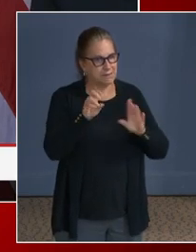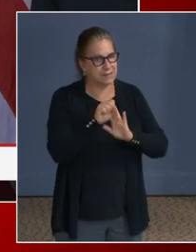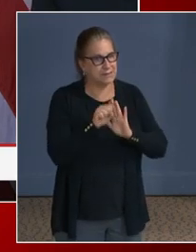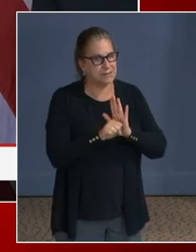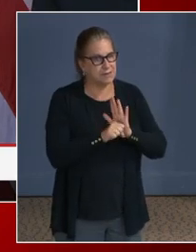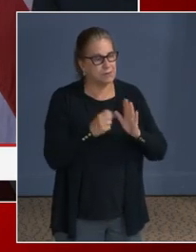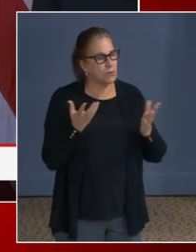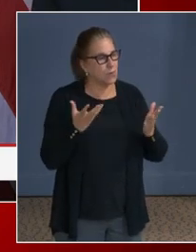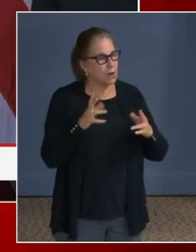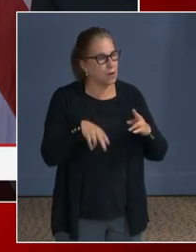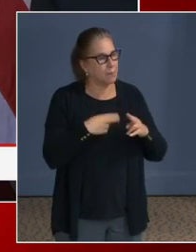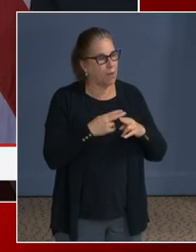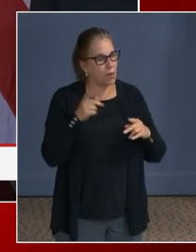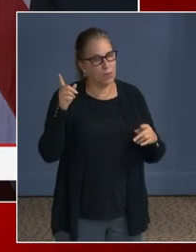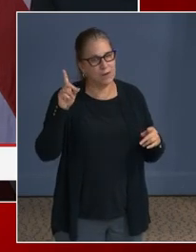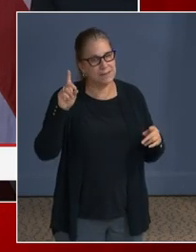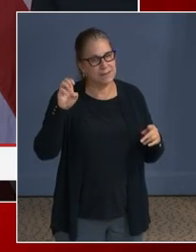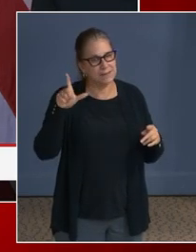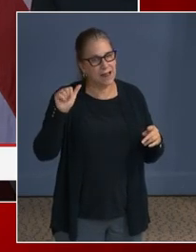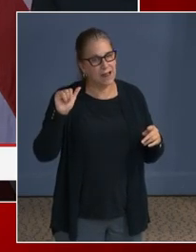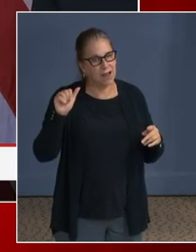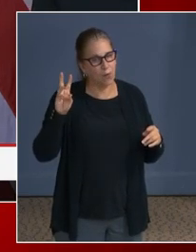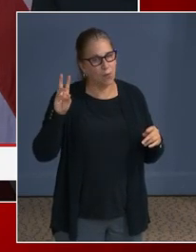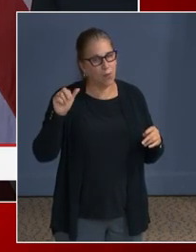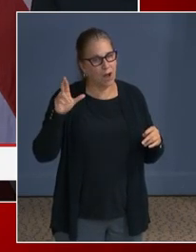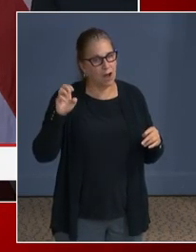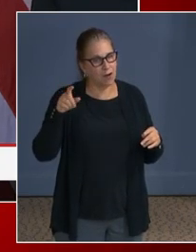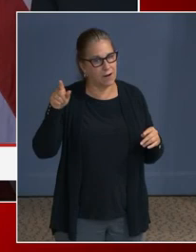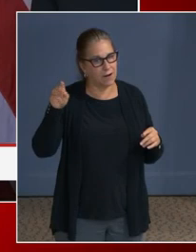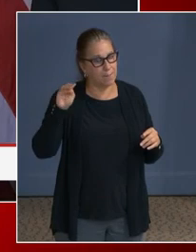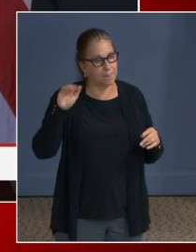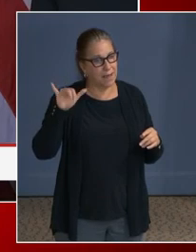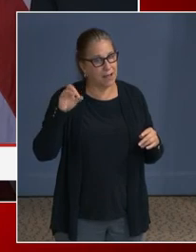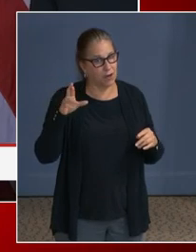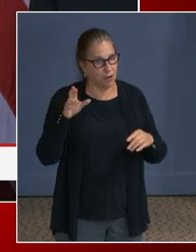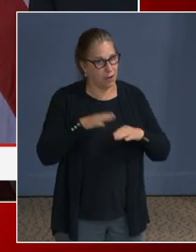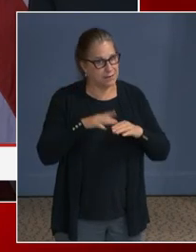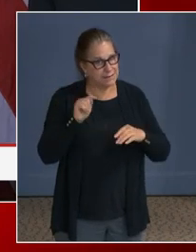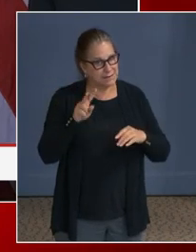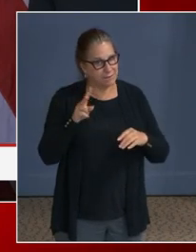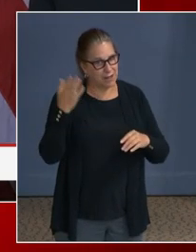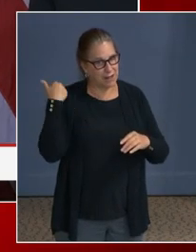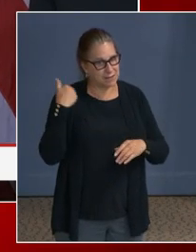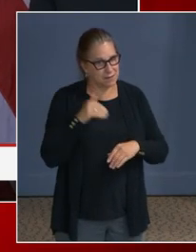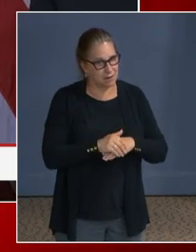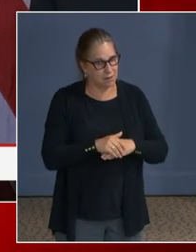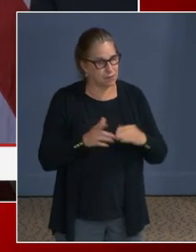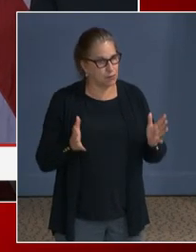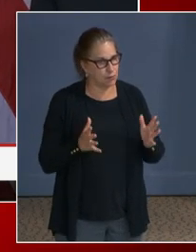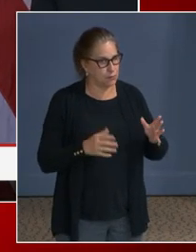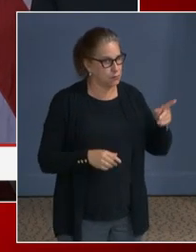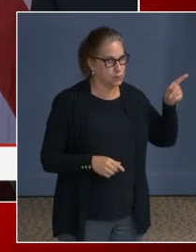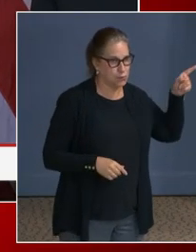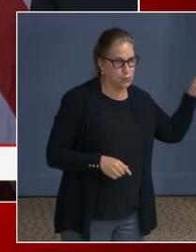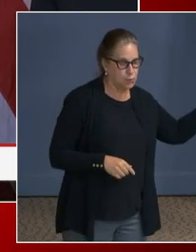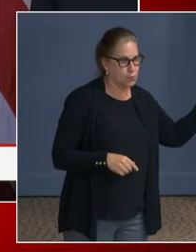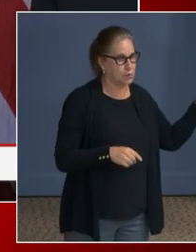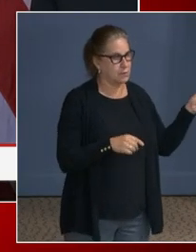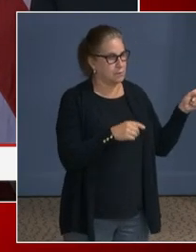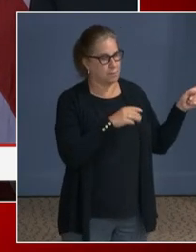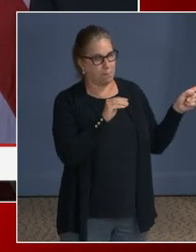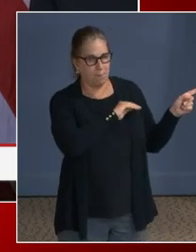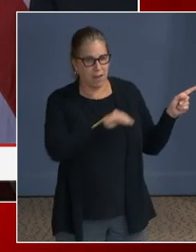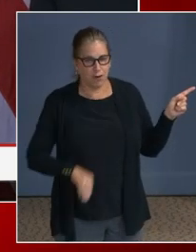of Dewey Beach, Delaware, was on television last night urging you to speak to the governor of Delaware and to